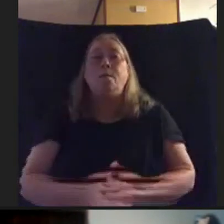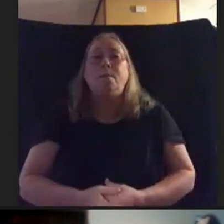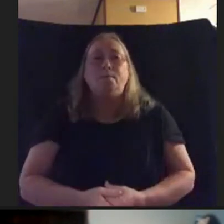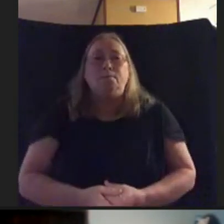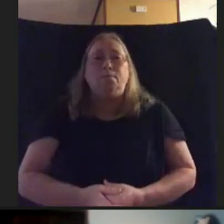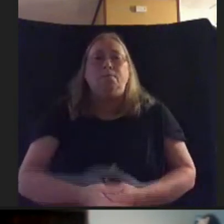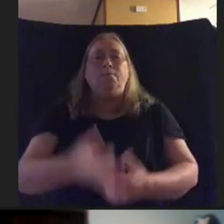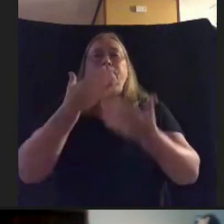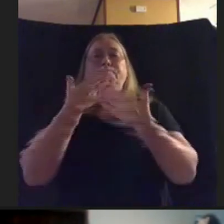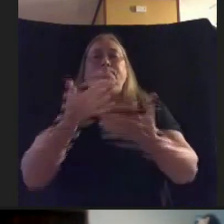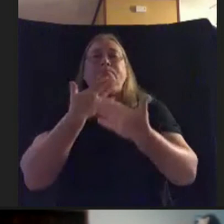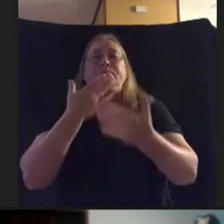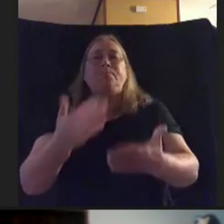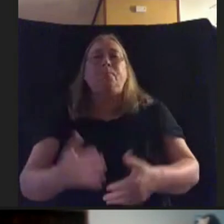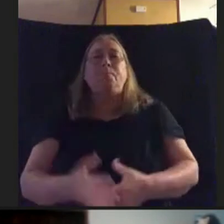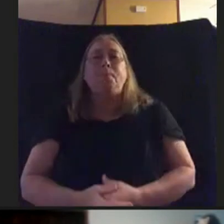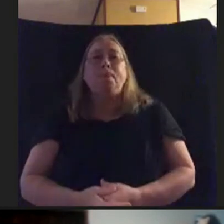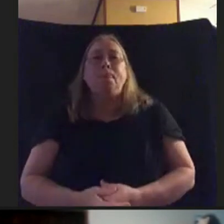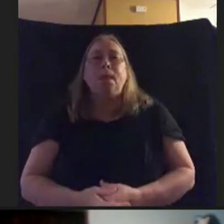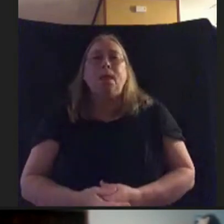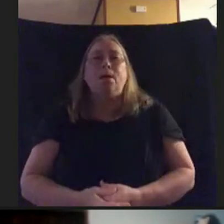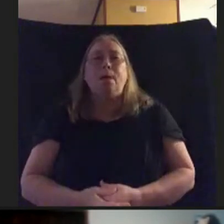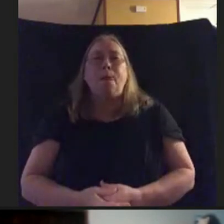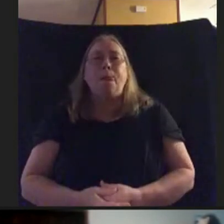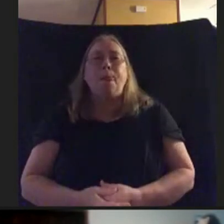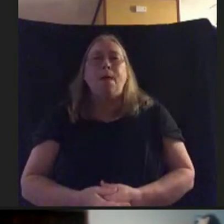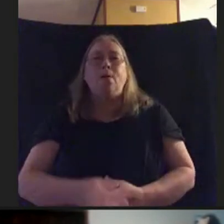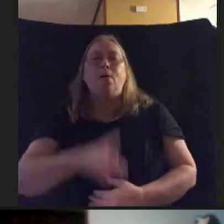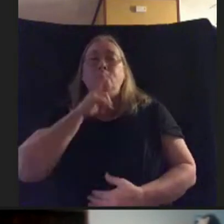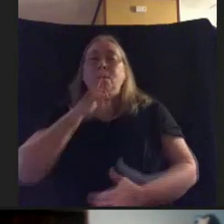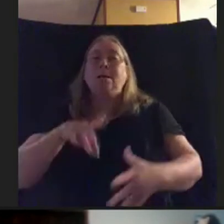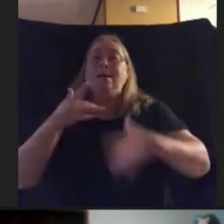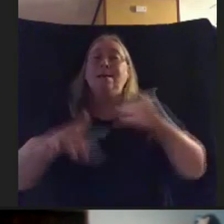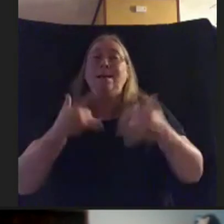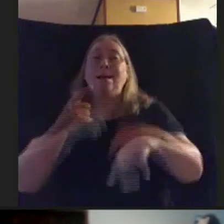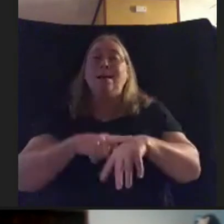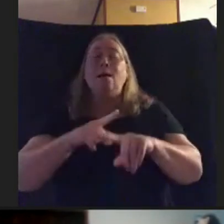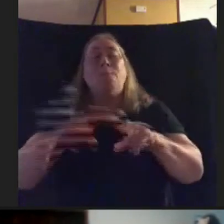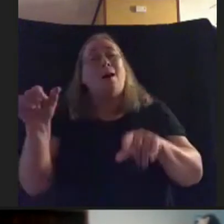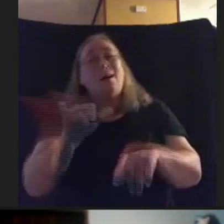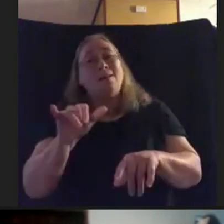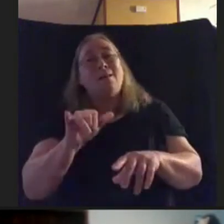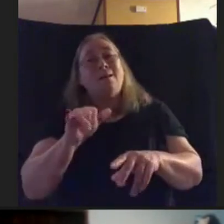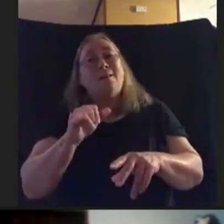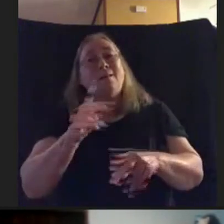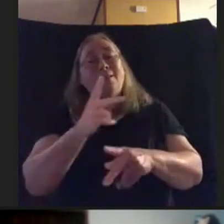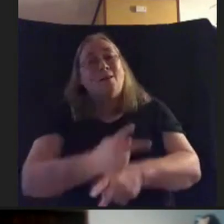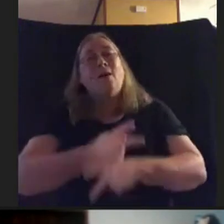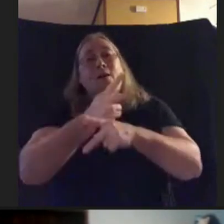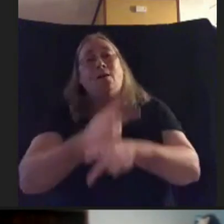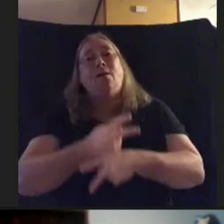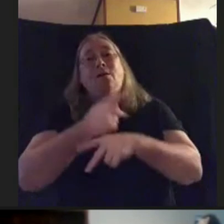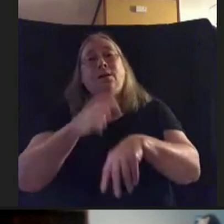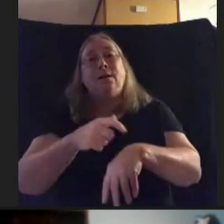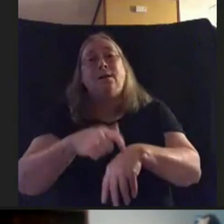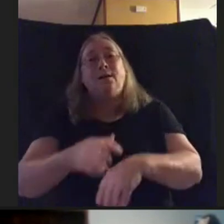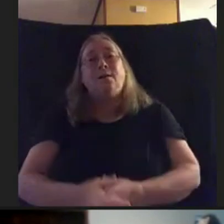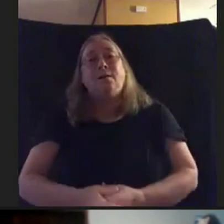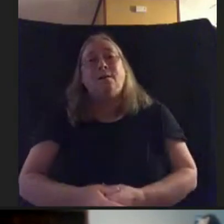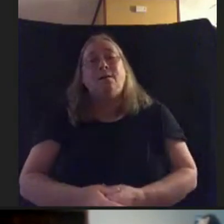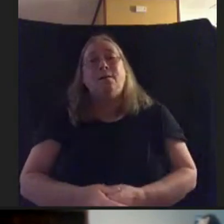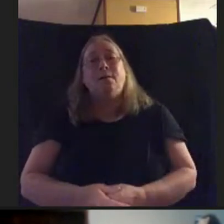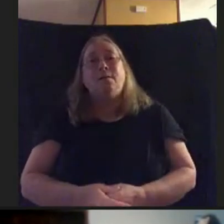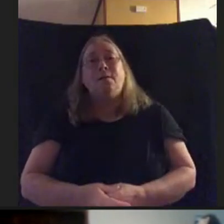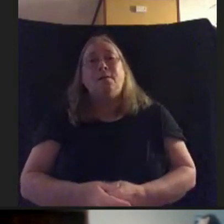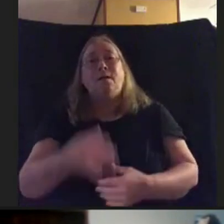much. It's an exciting time, but it's also time to be cautious. We have some signals that we